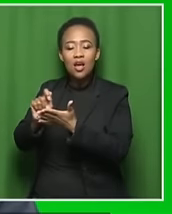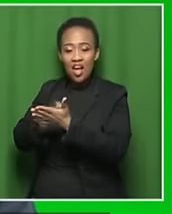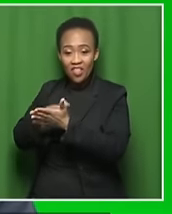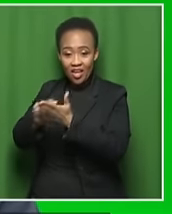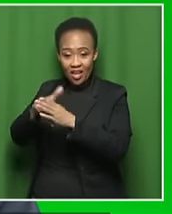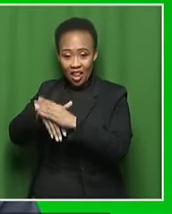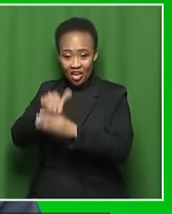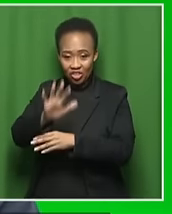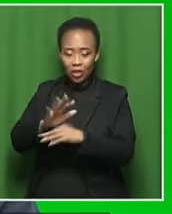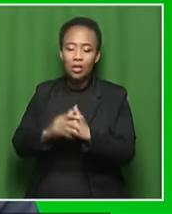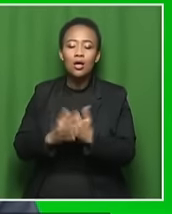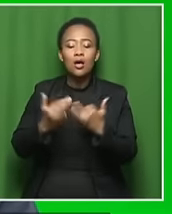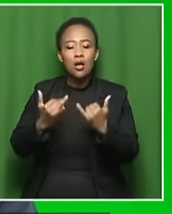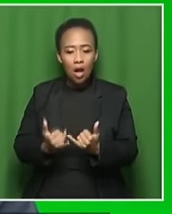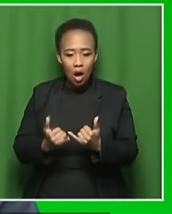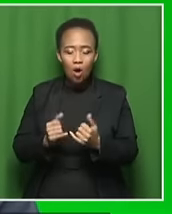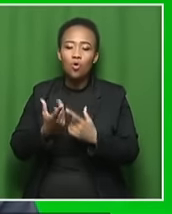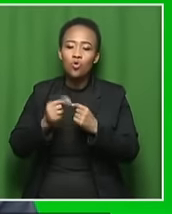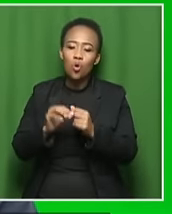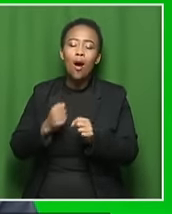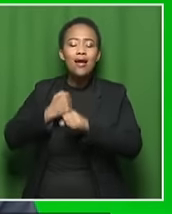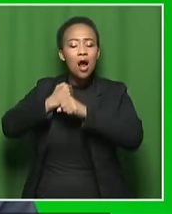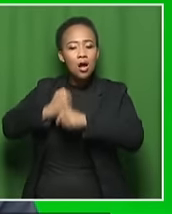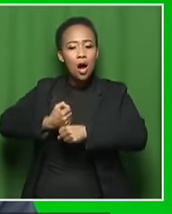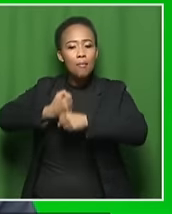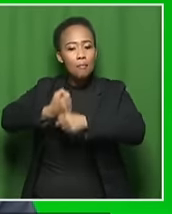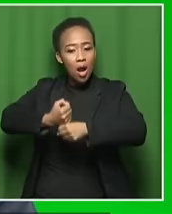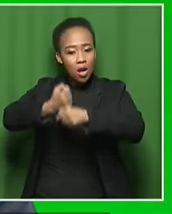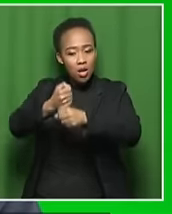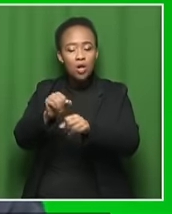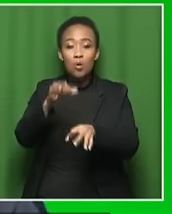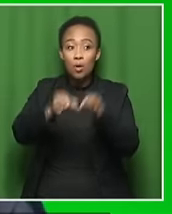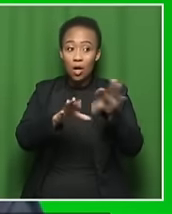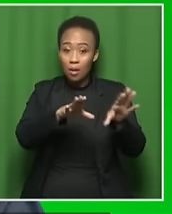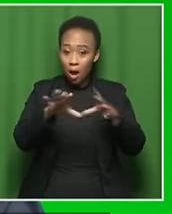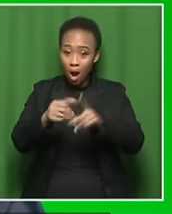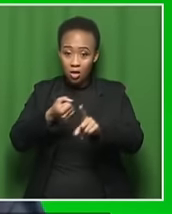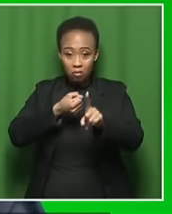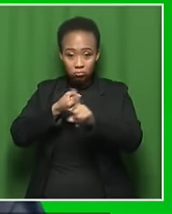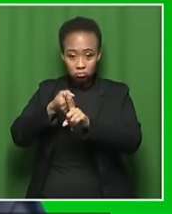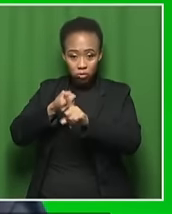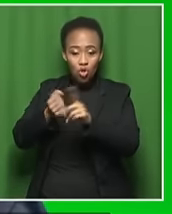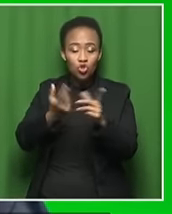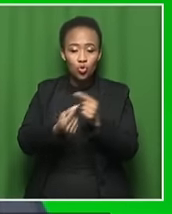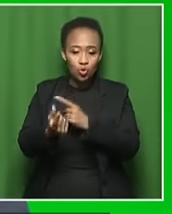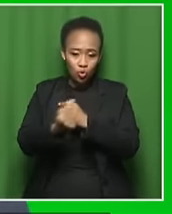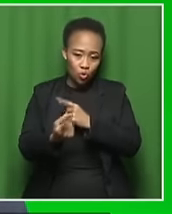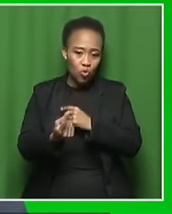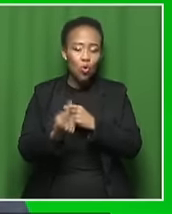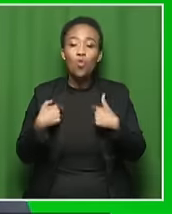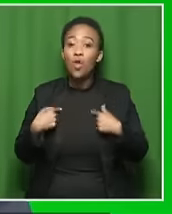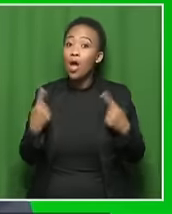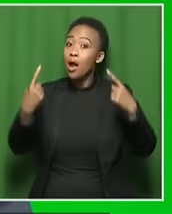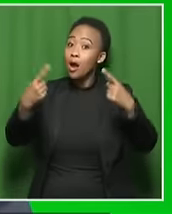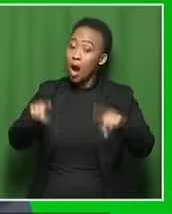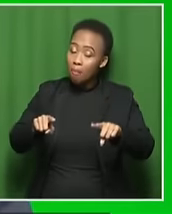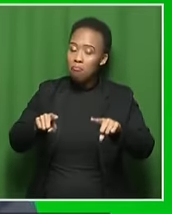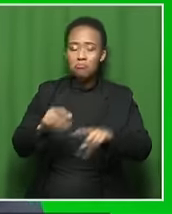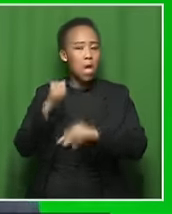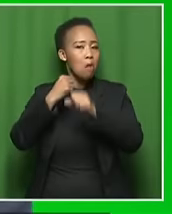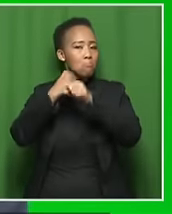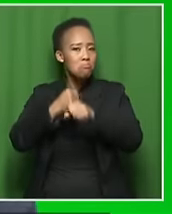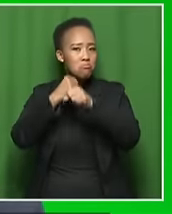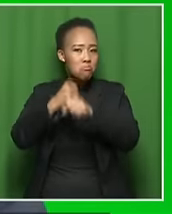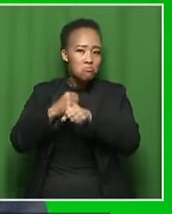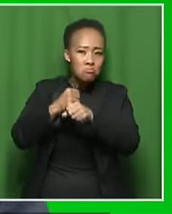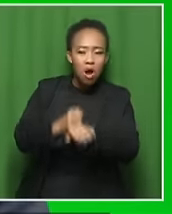betrayal of the campaigns that political parties are persecuting to go on the ground and to say we're going to campaign for change